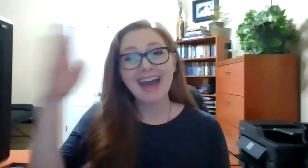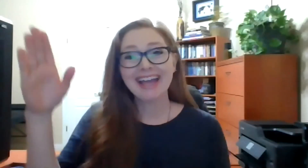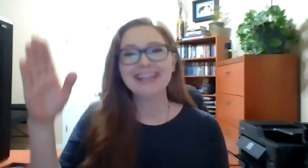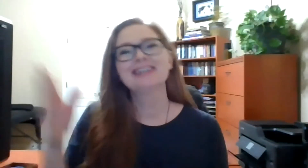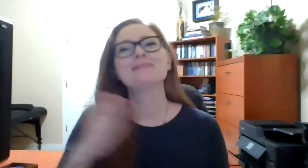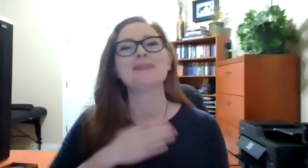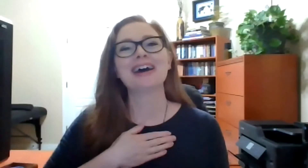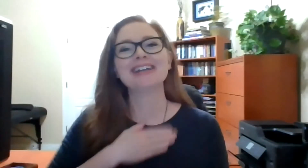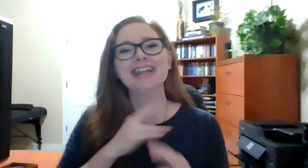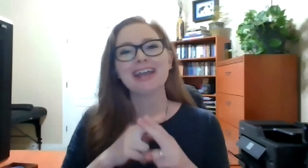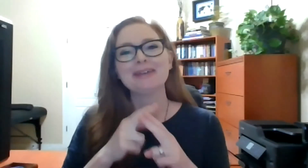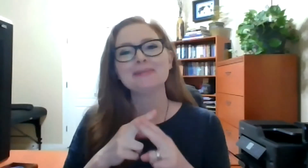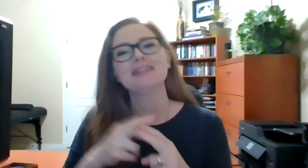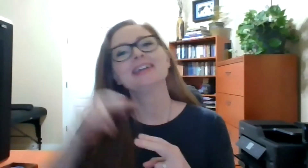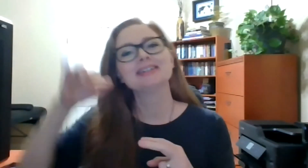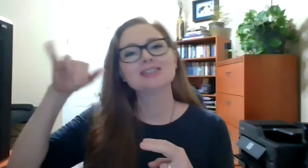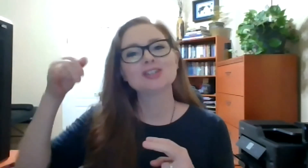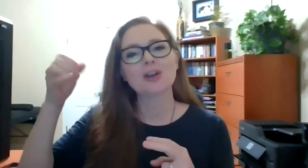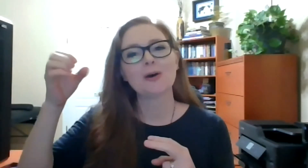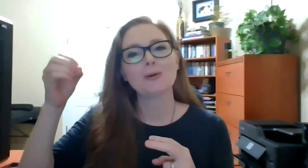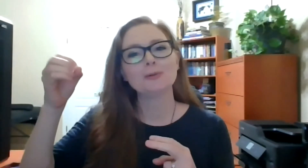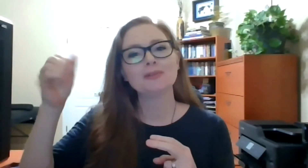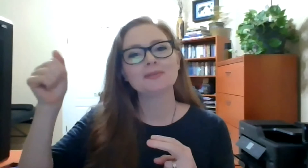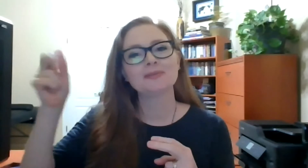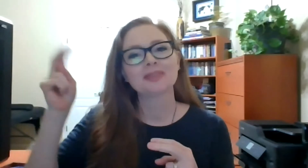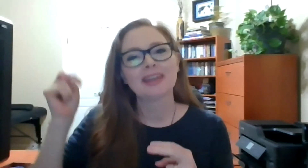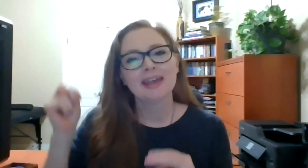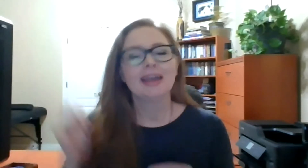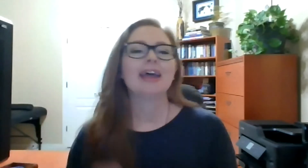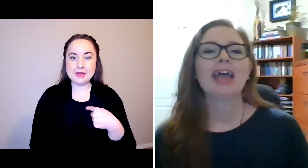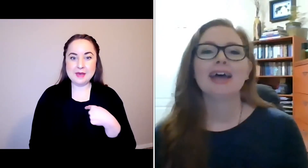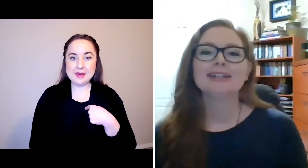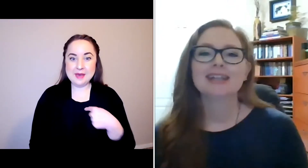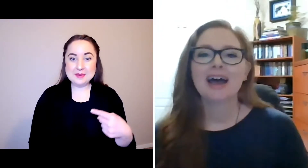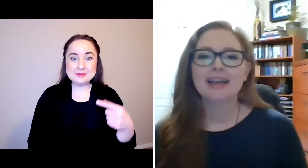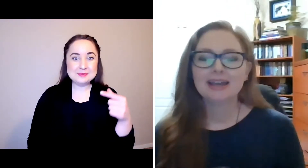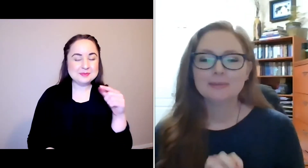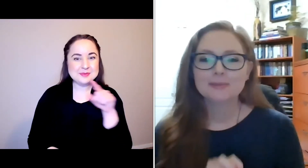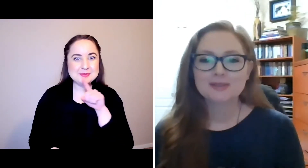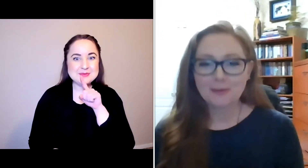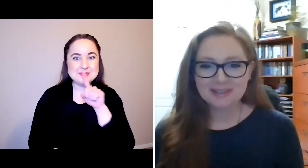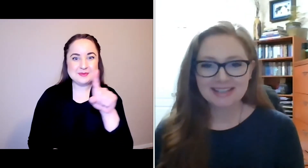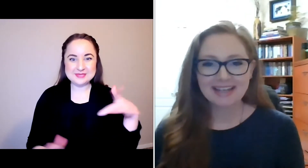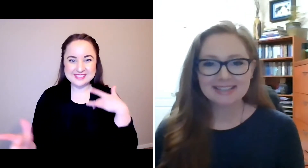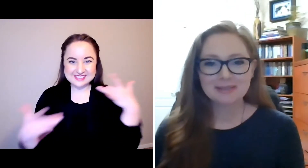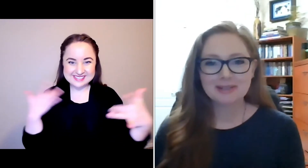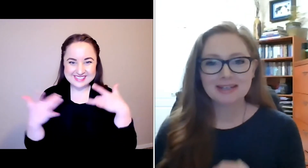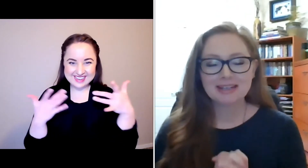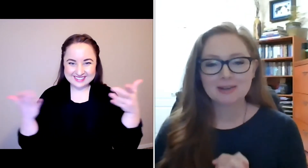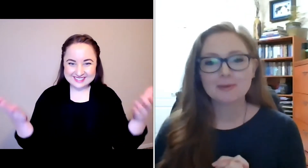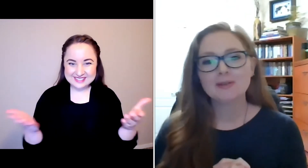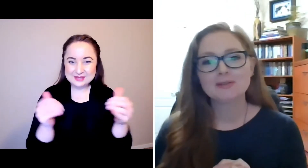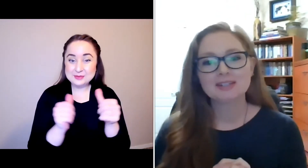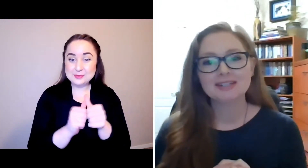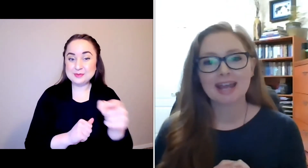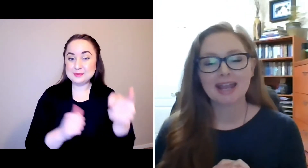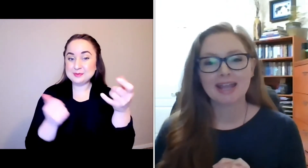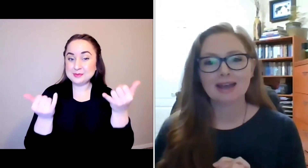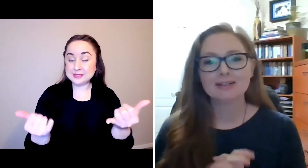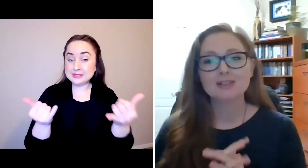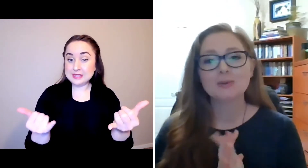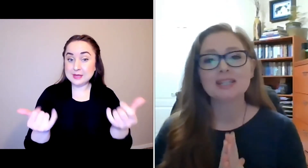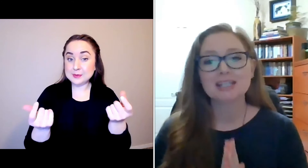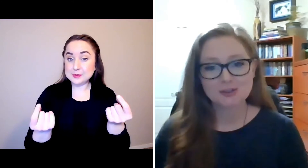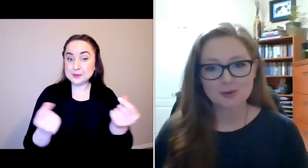Hi, my name is Joan, and I am so excited to be here with you today